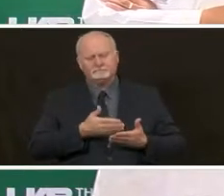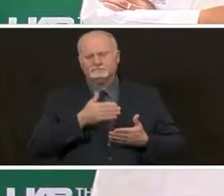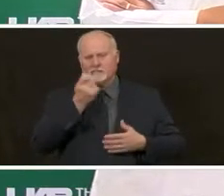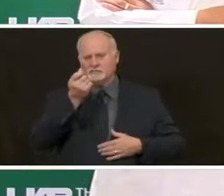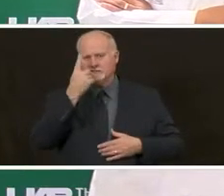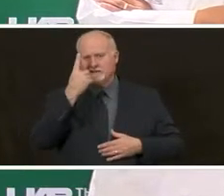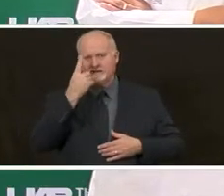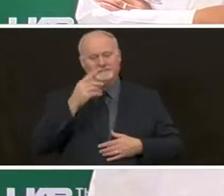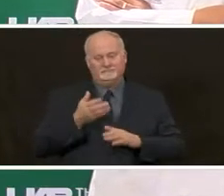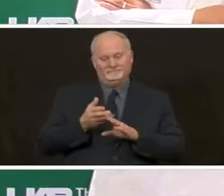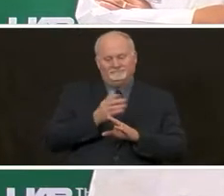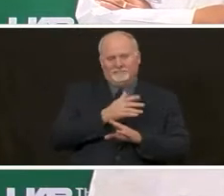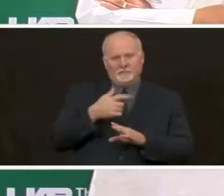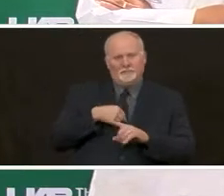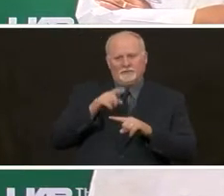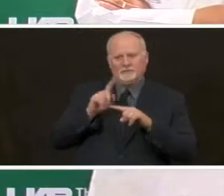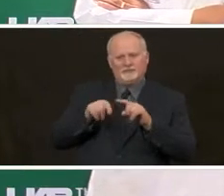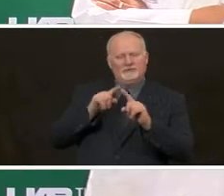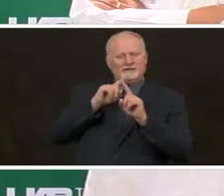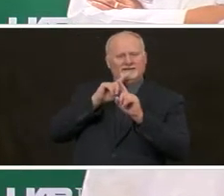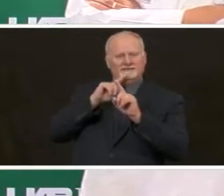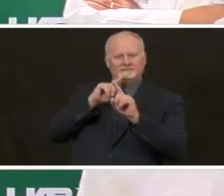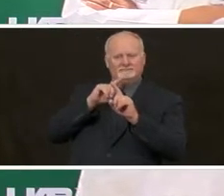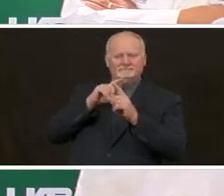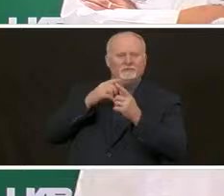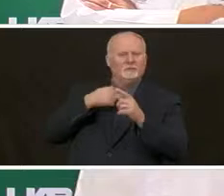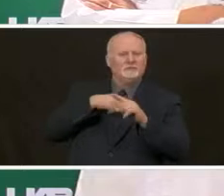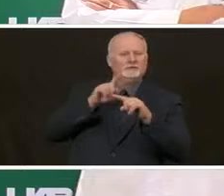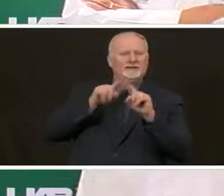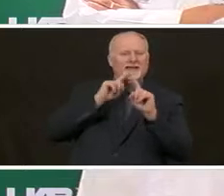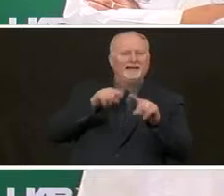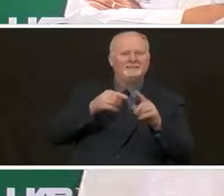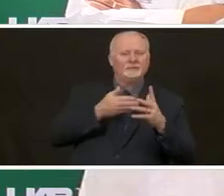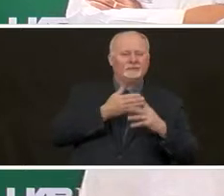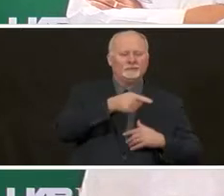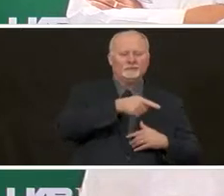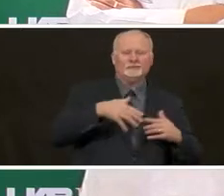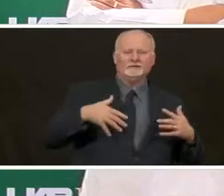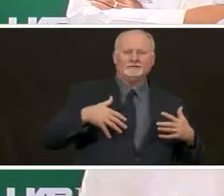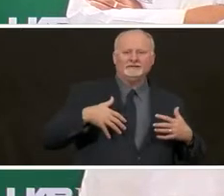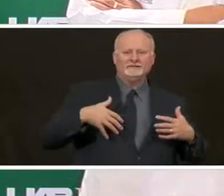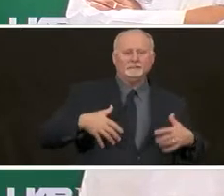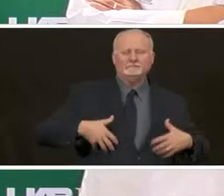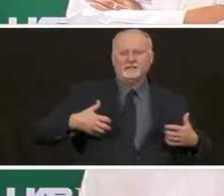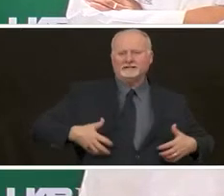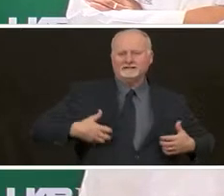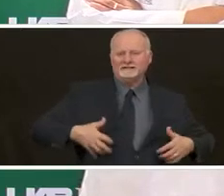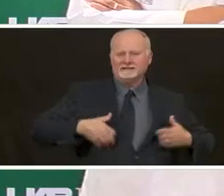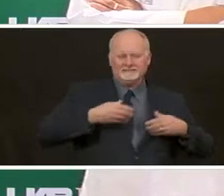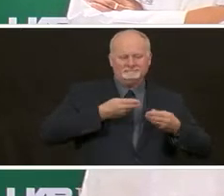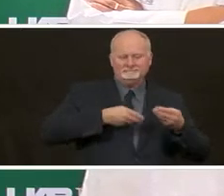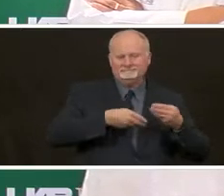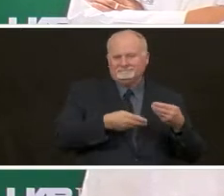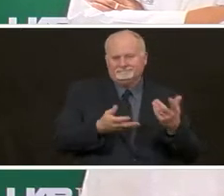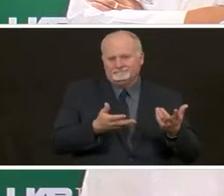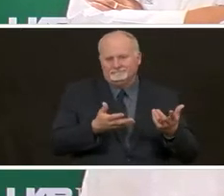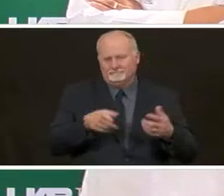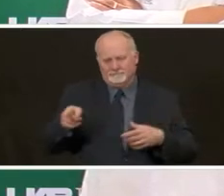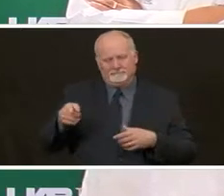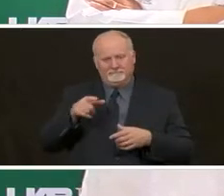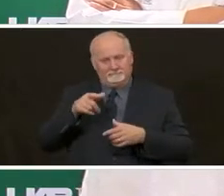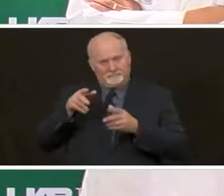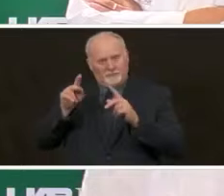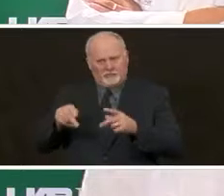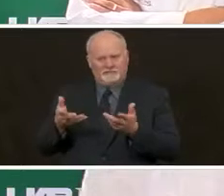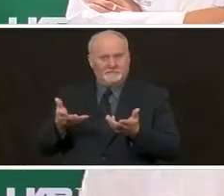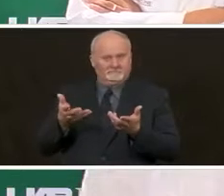be answered in the context of a non-human primate model. So we're very excited about this because we genuinely believe this is